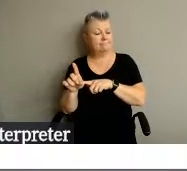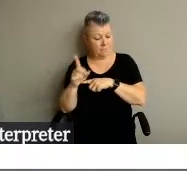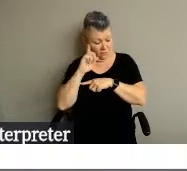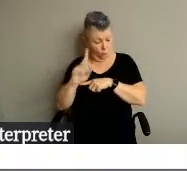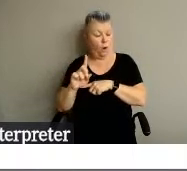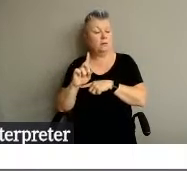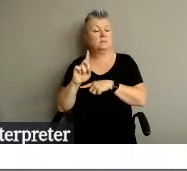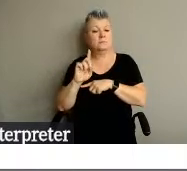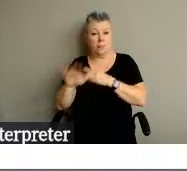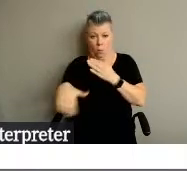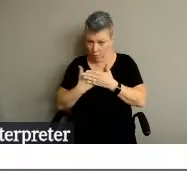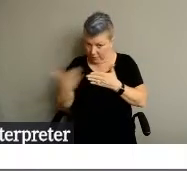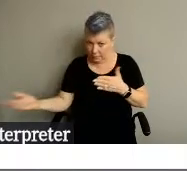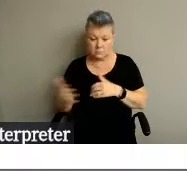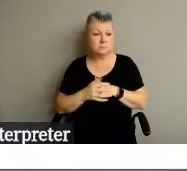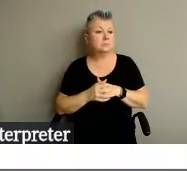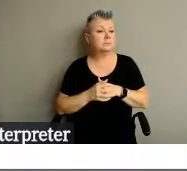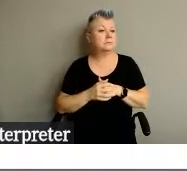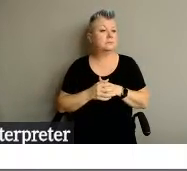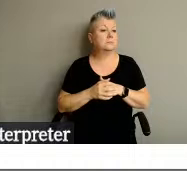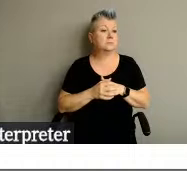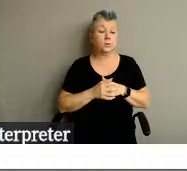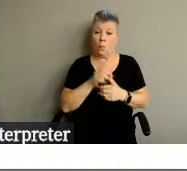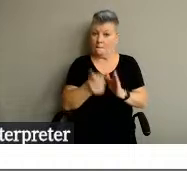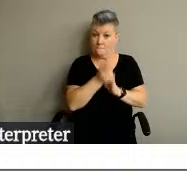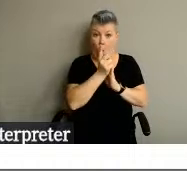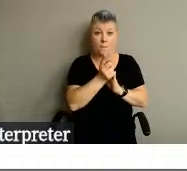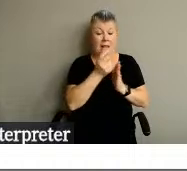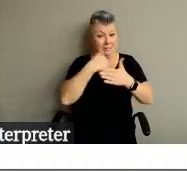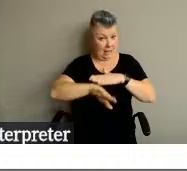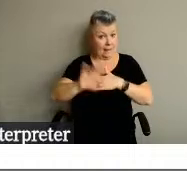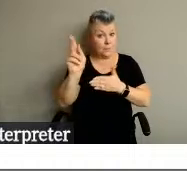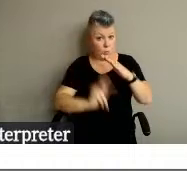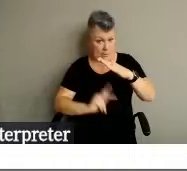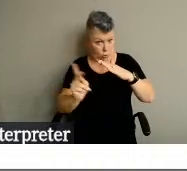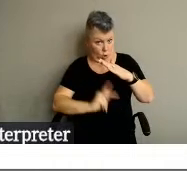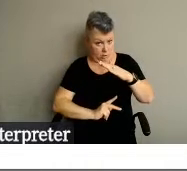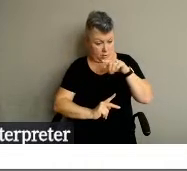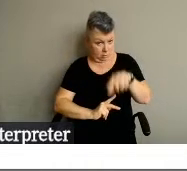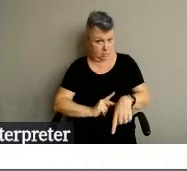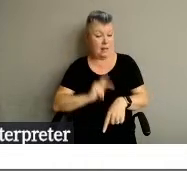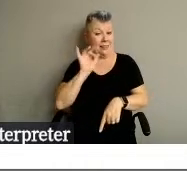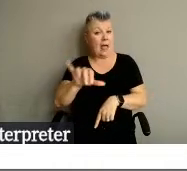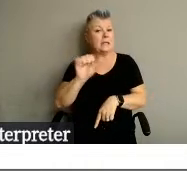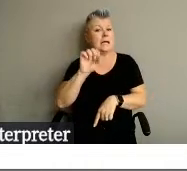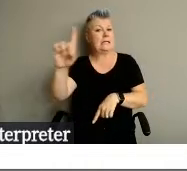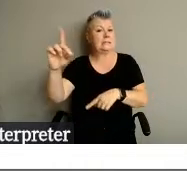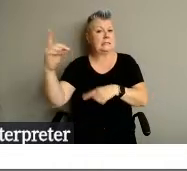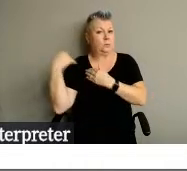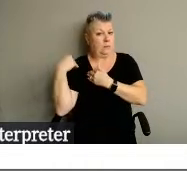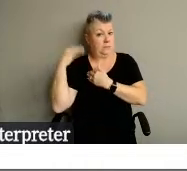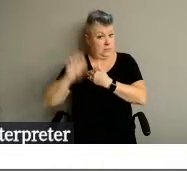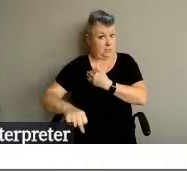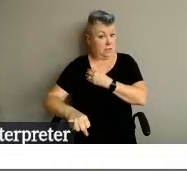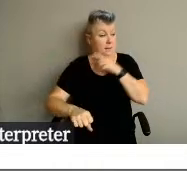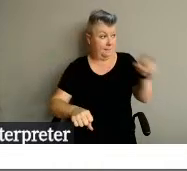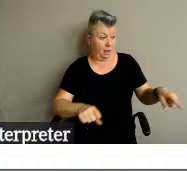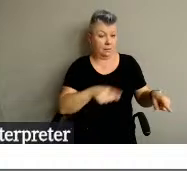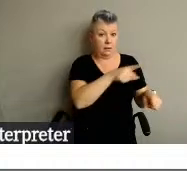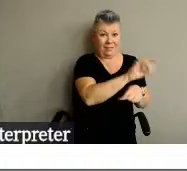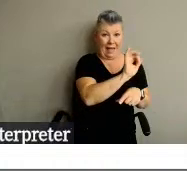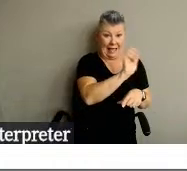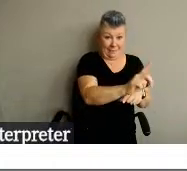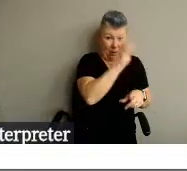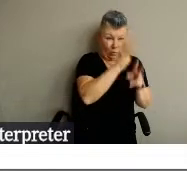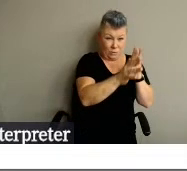entire county. SSD is doing it the moment they hit kindergarten, but the IEP itself, at the beginning of kindergarten, was devised by